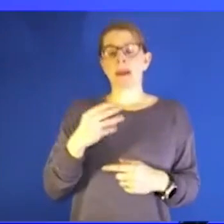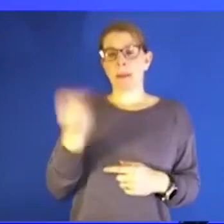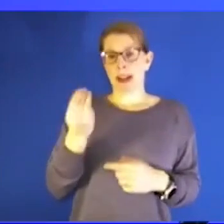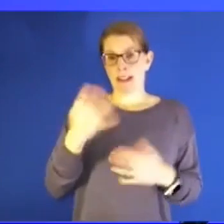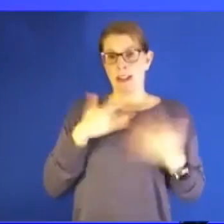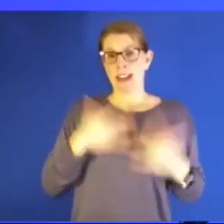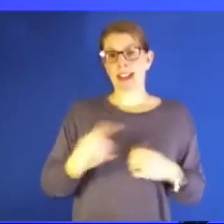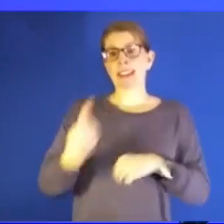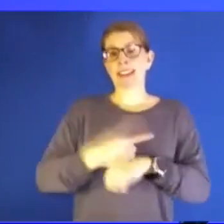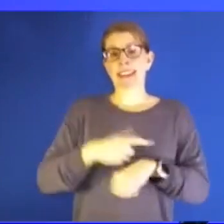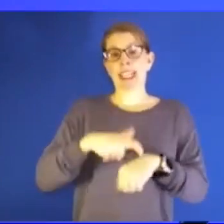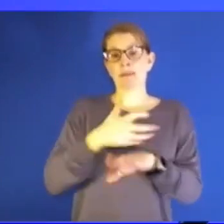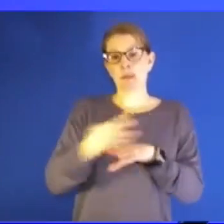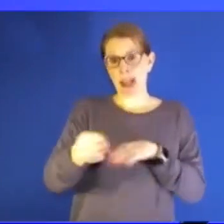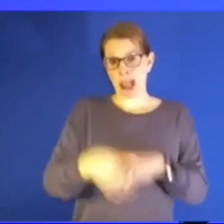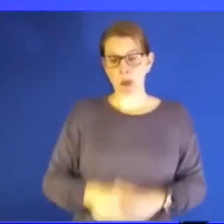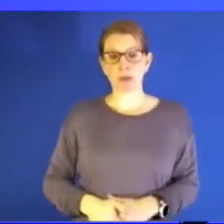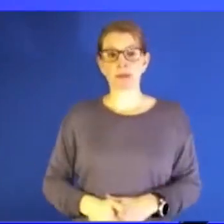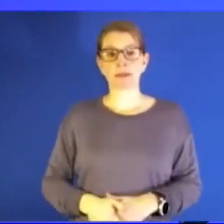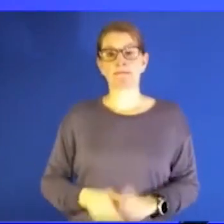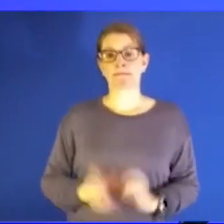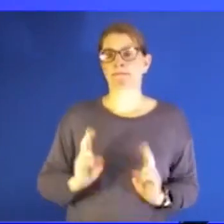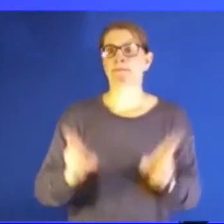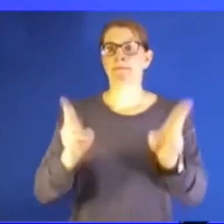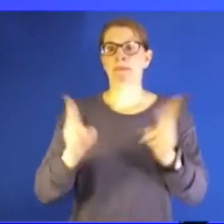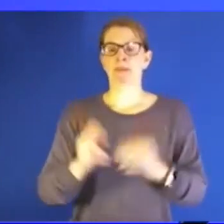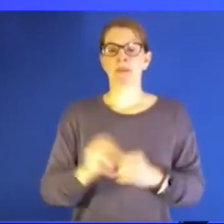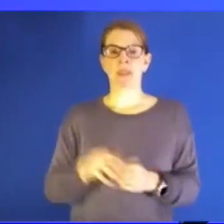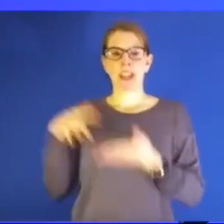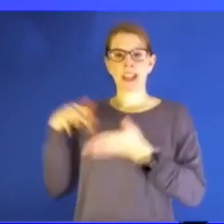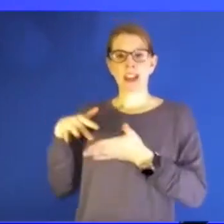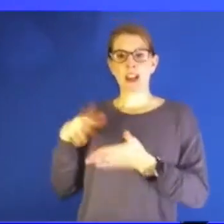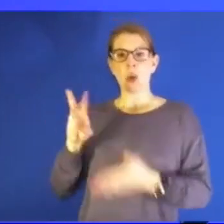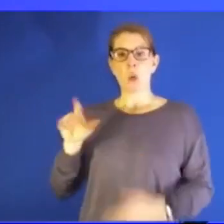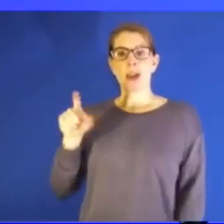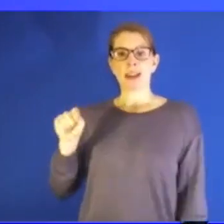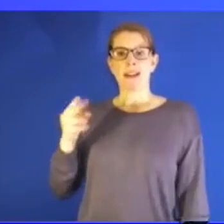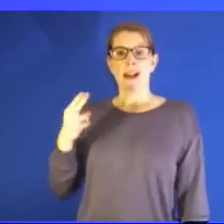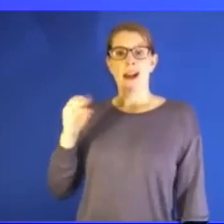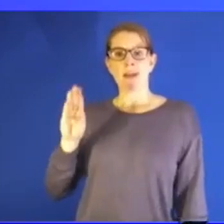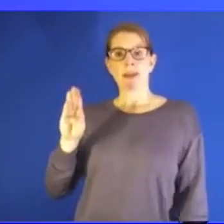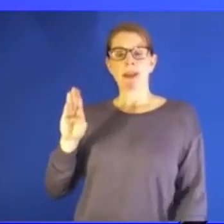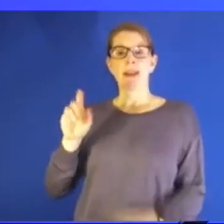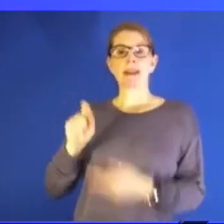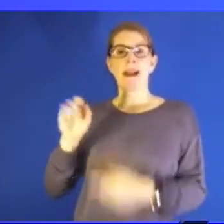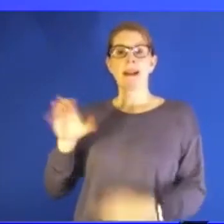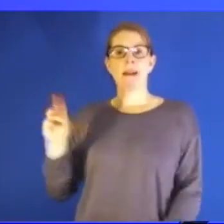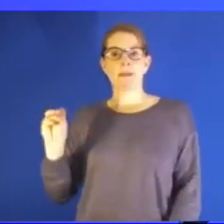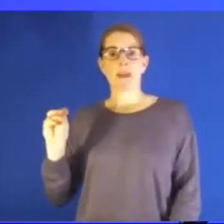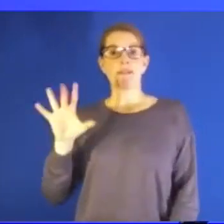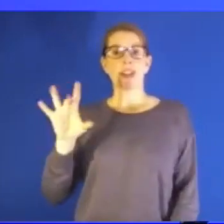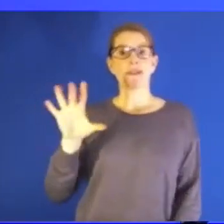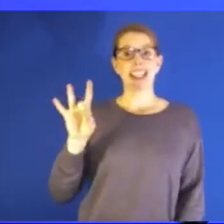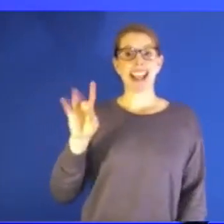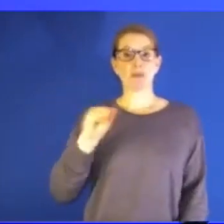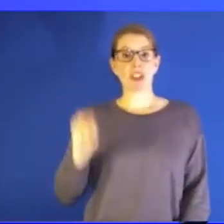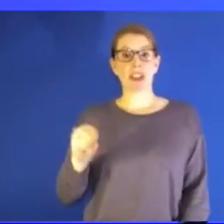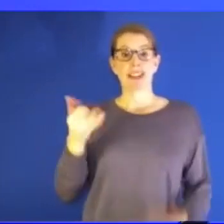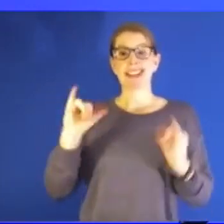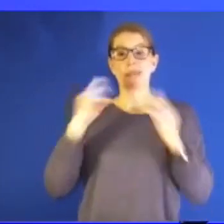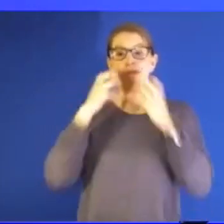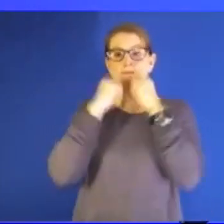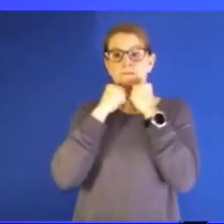running out. Get on it. A study by WalletHub.com found that 58% of us still value